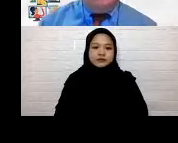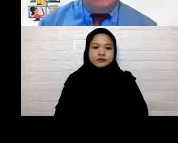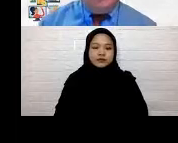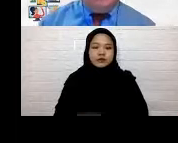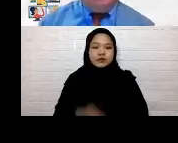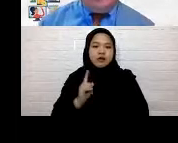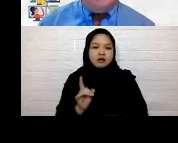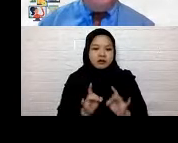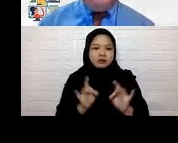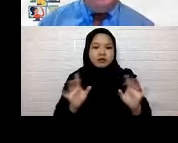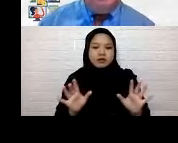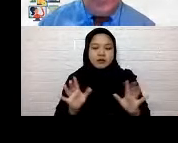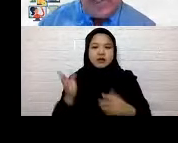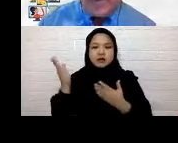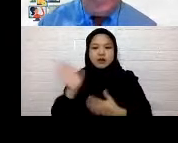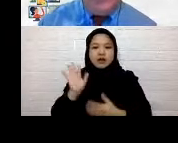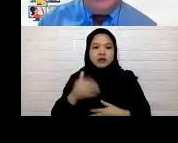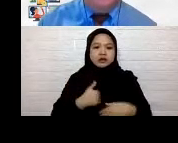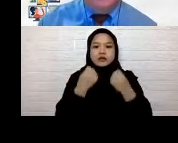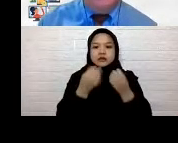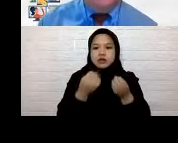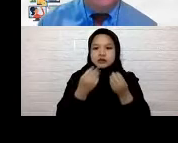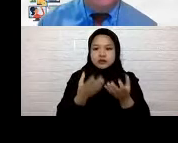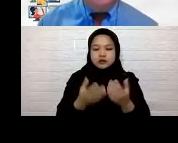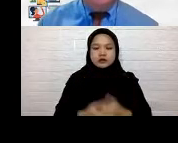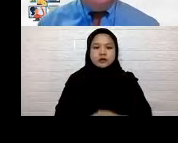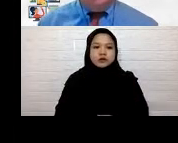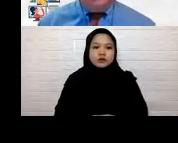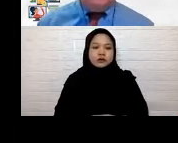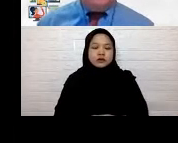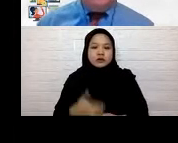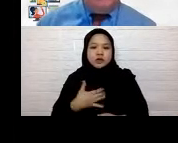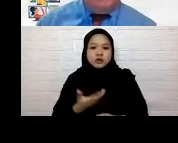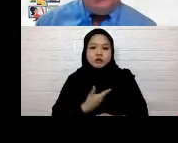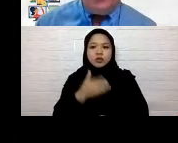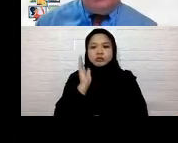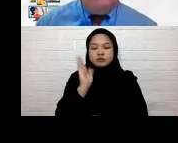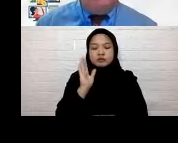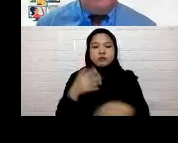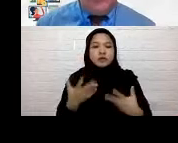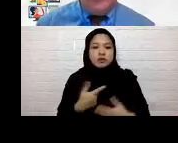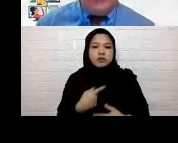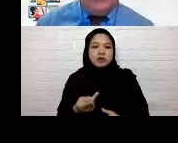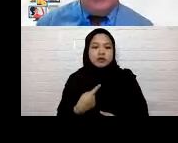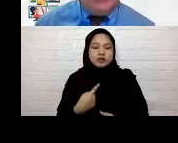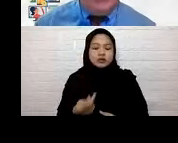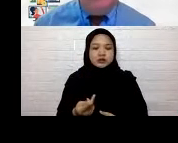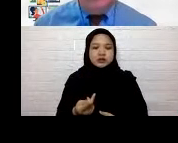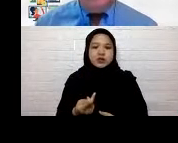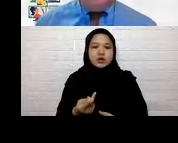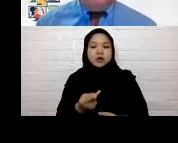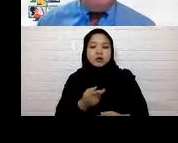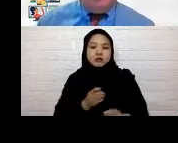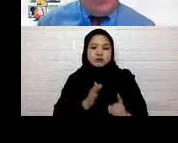to talk about ways to protect clients. Now, all of us have been going through a very challenging